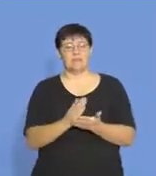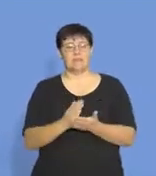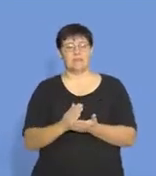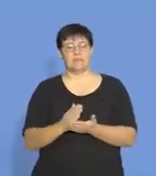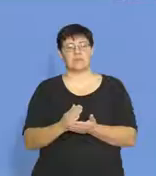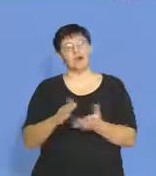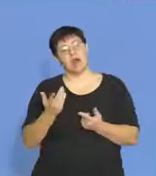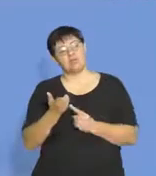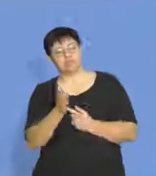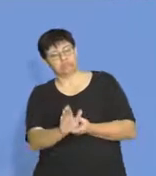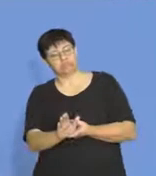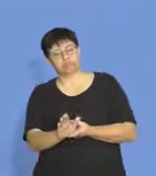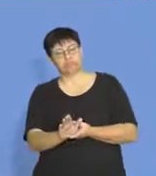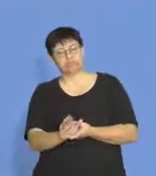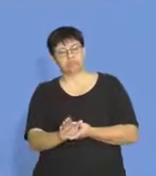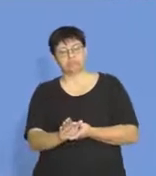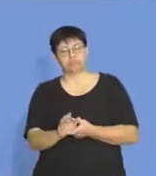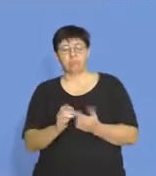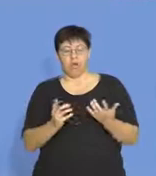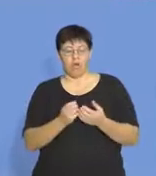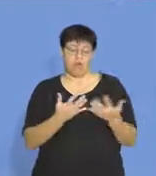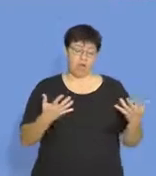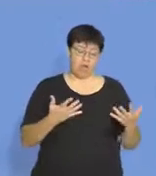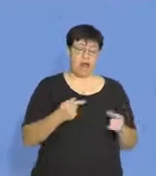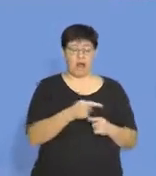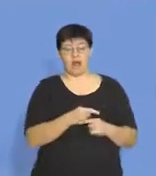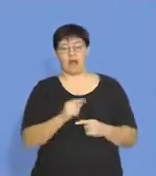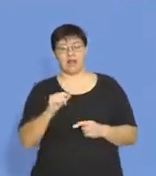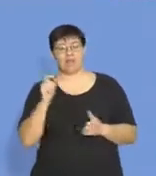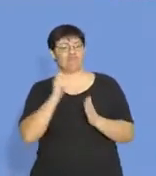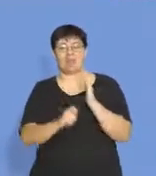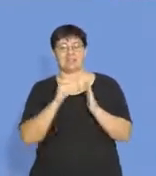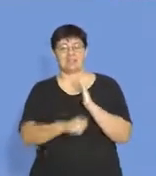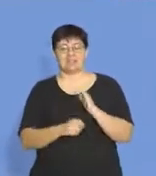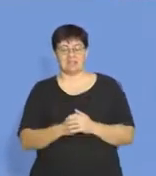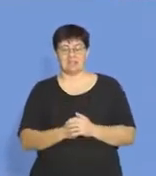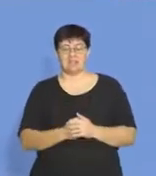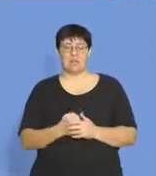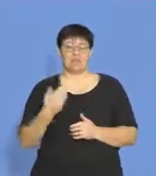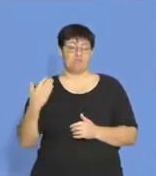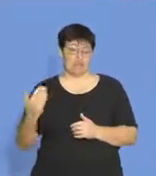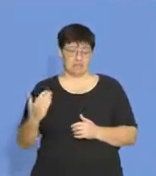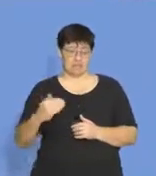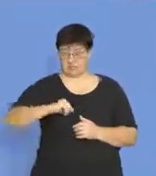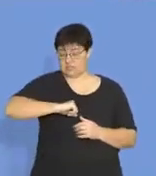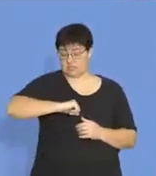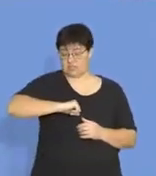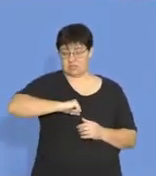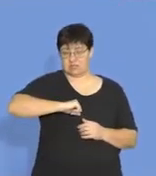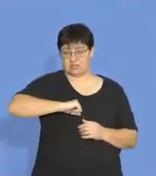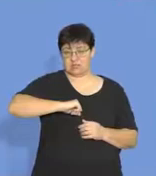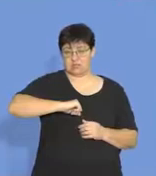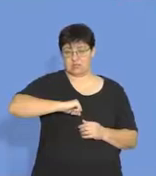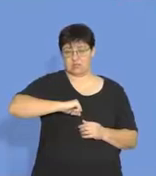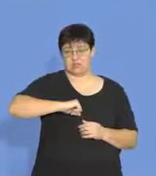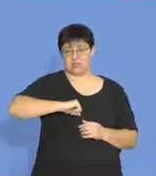their hands, right, to show you that which one is greater and which one is less. The right hand side, if you bend your elbow like this, will